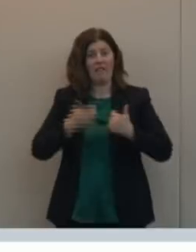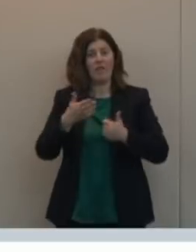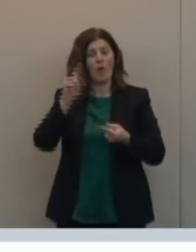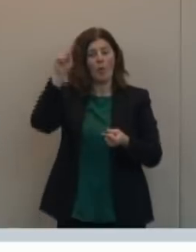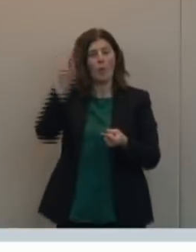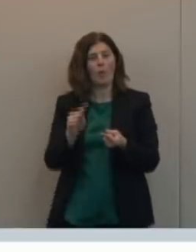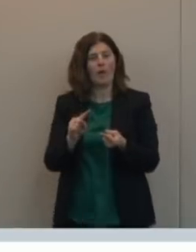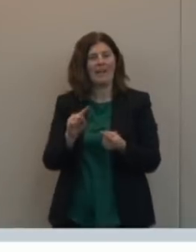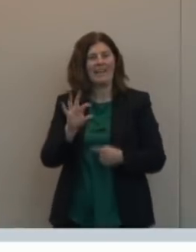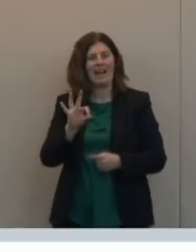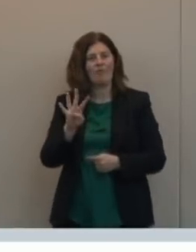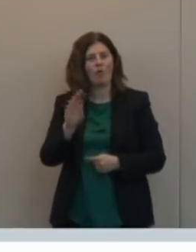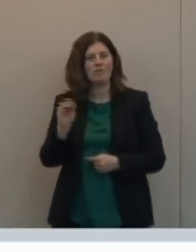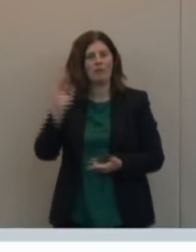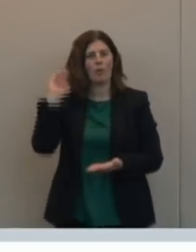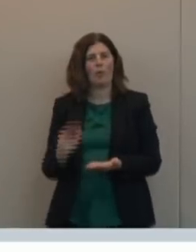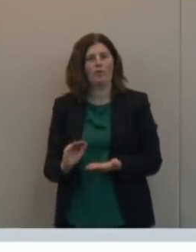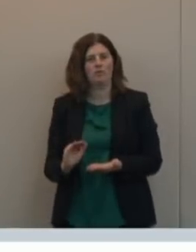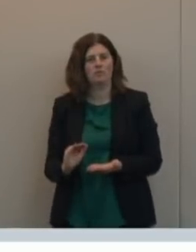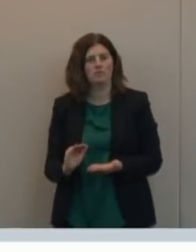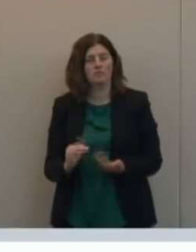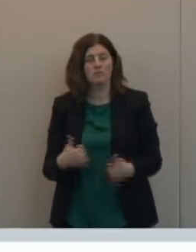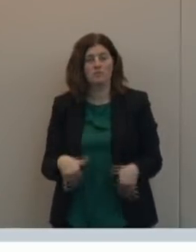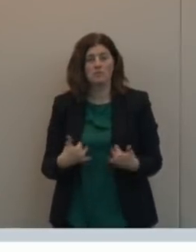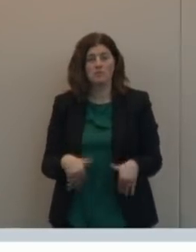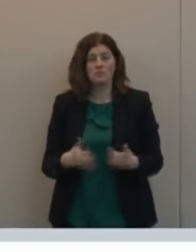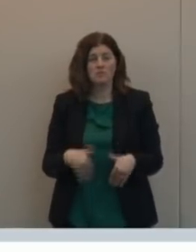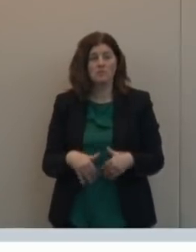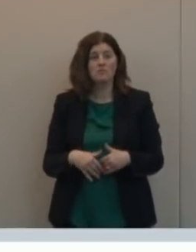by 94%. But